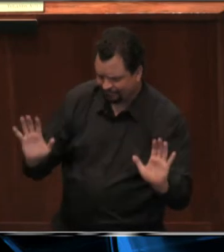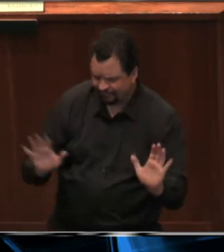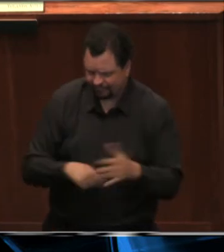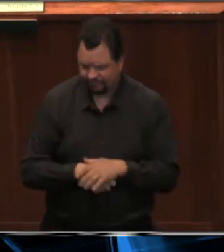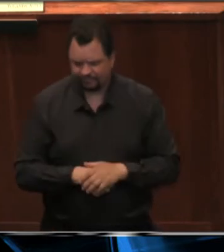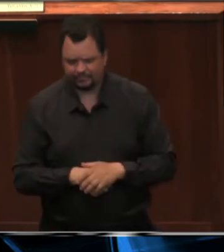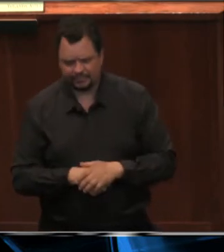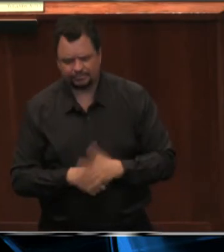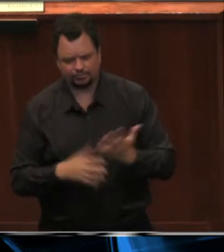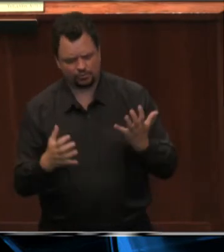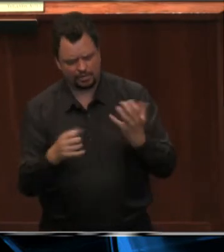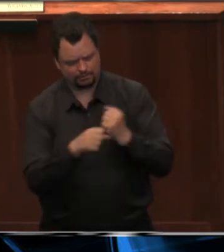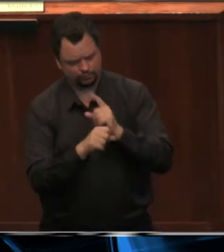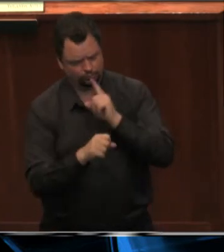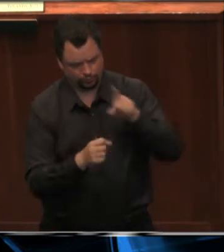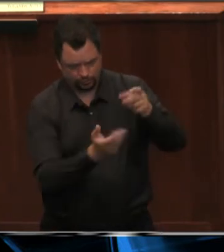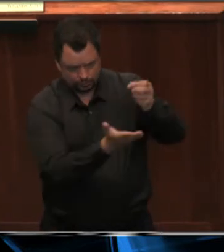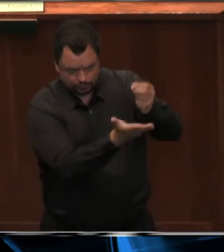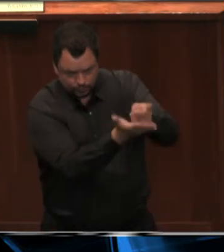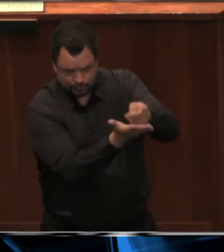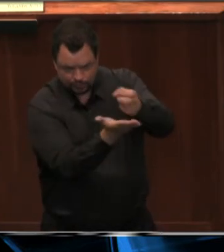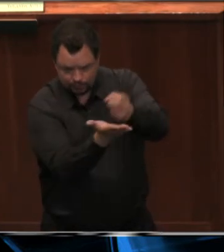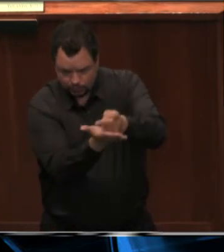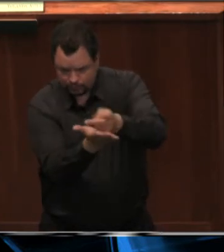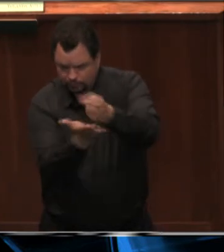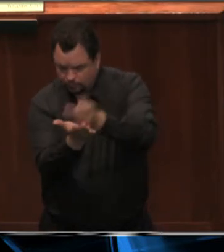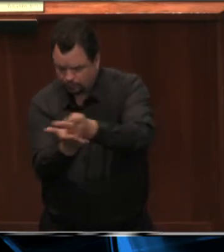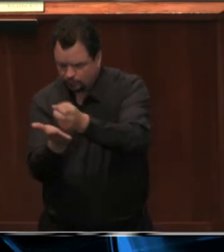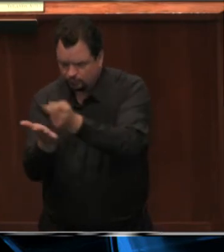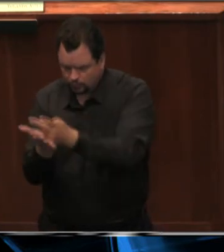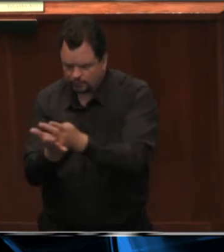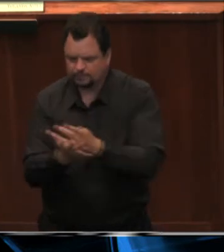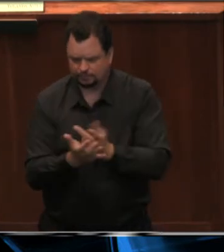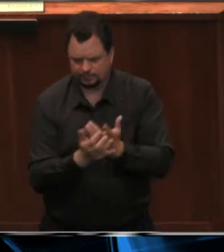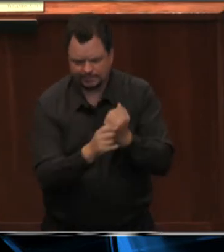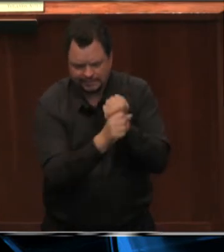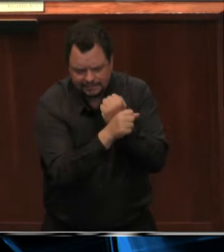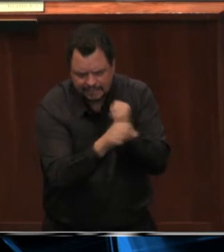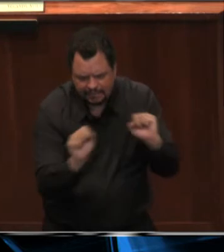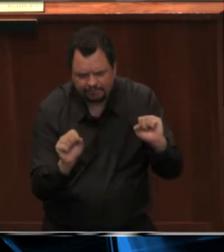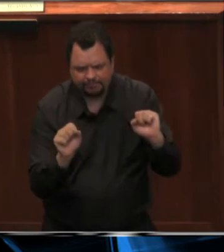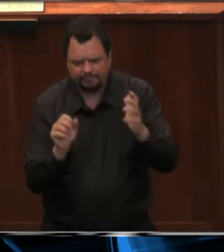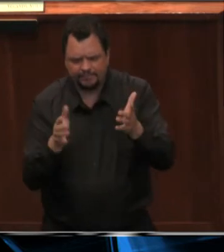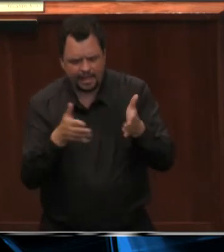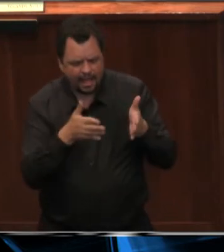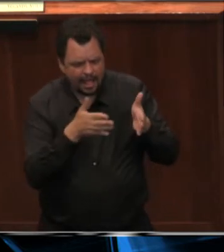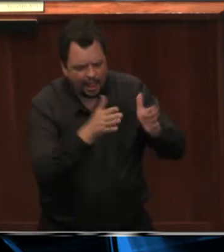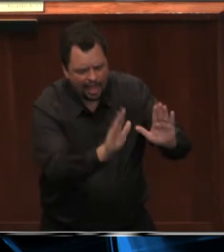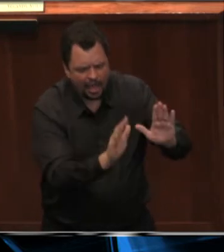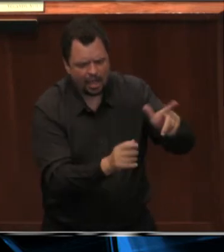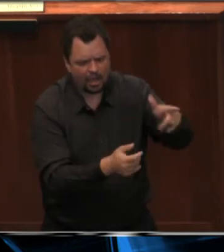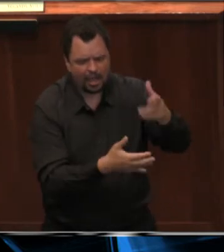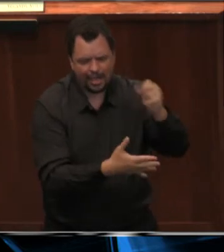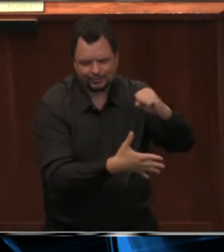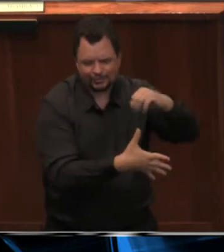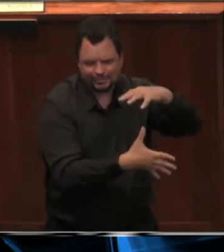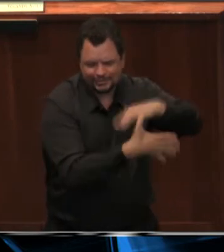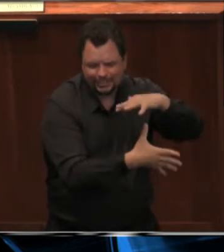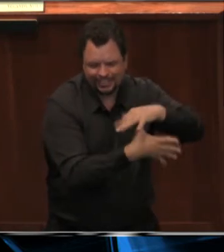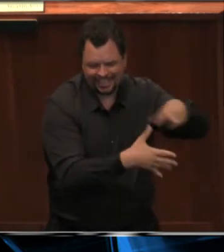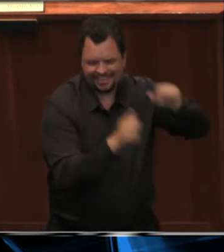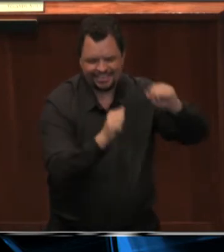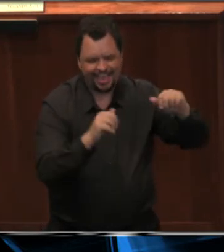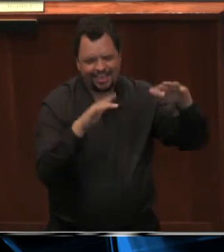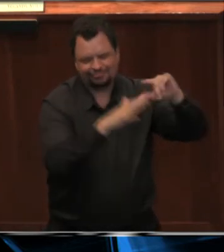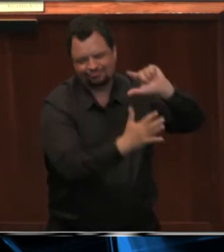4 variances. Those variances were to allow our El Paso County high school seniors to have a graduation, to mark